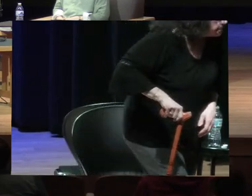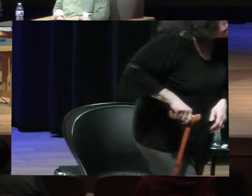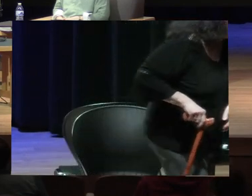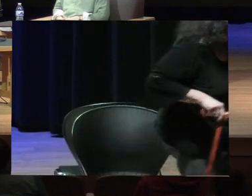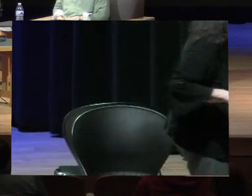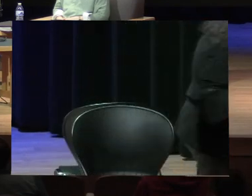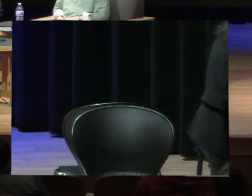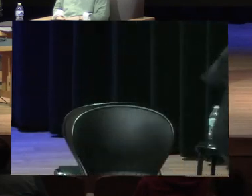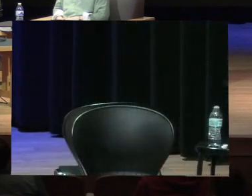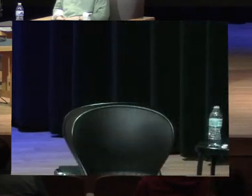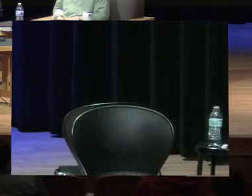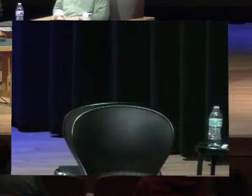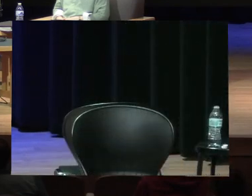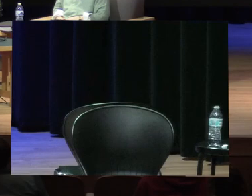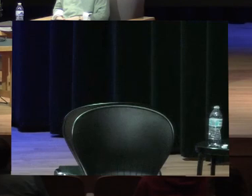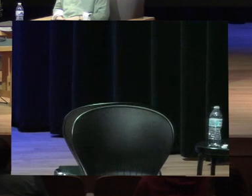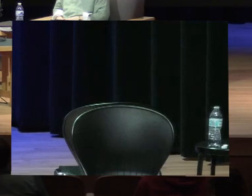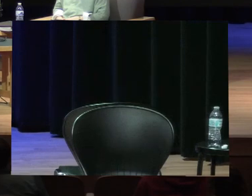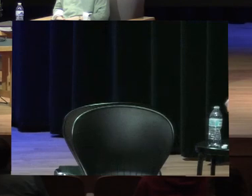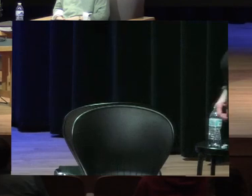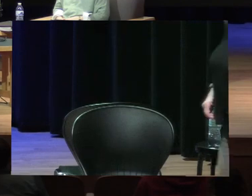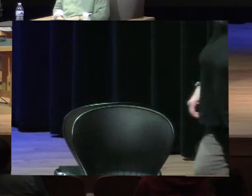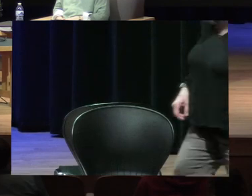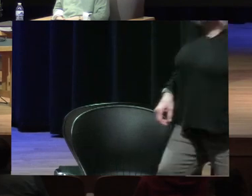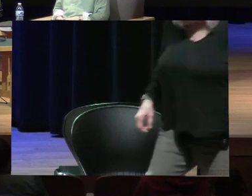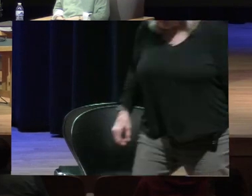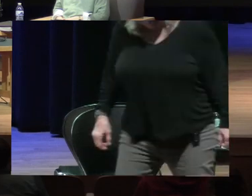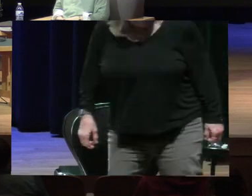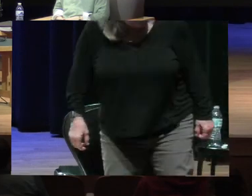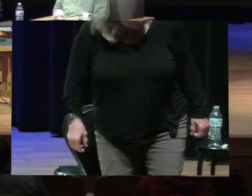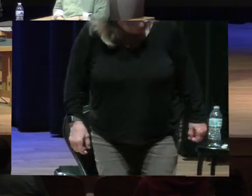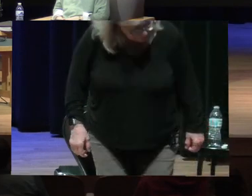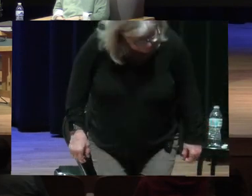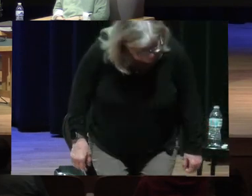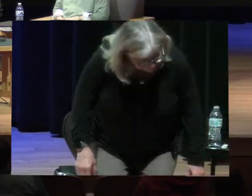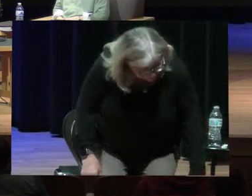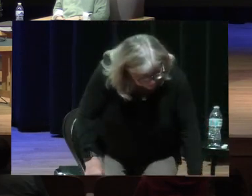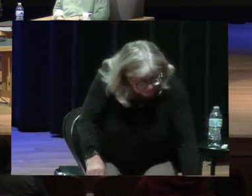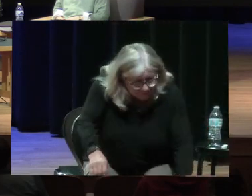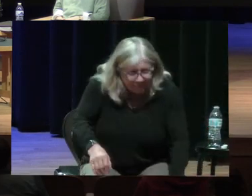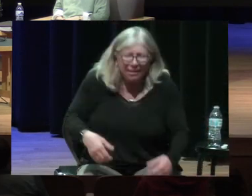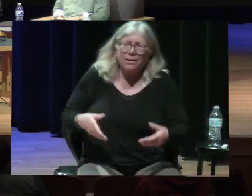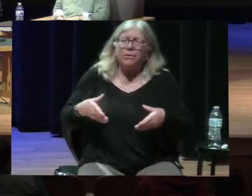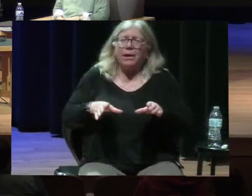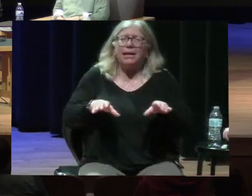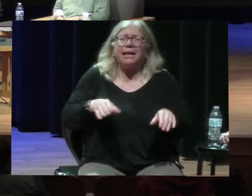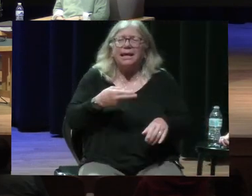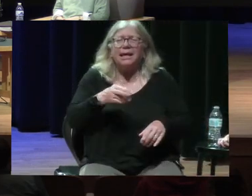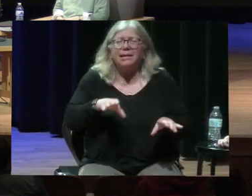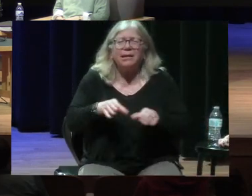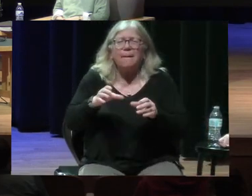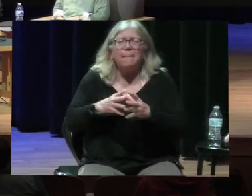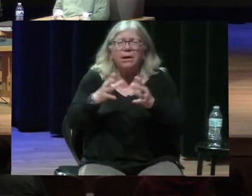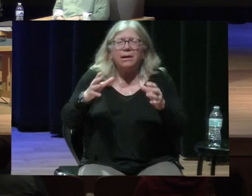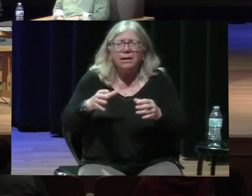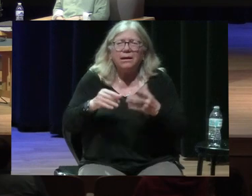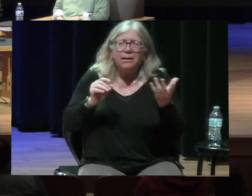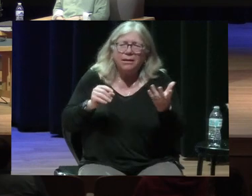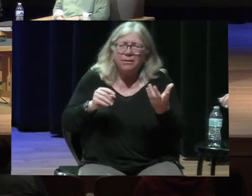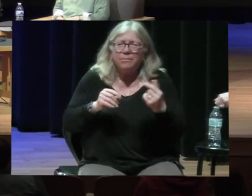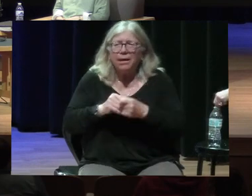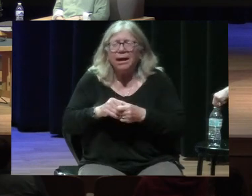I really appreciate a lot of what Todd Young has done and the way that he's done much of it, especially around chips